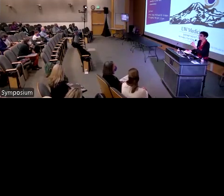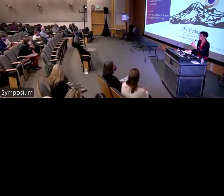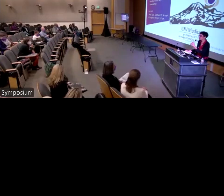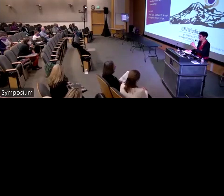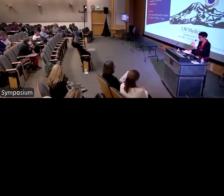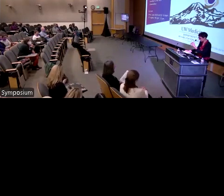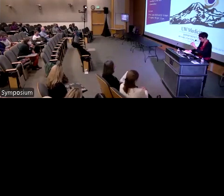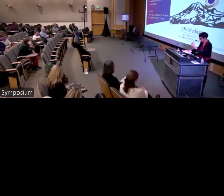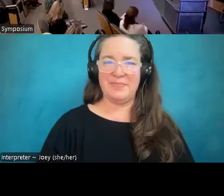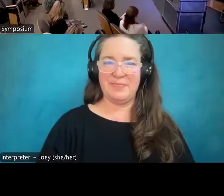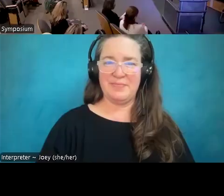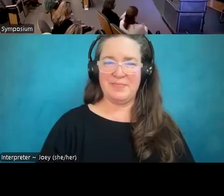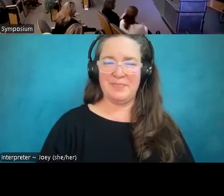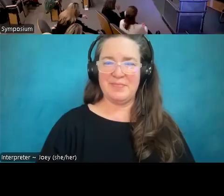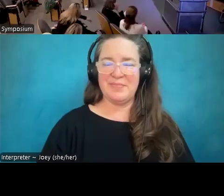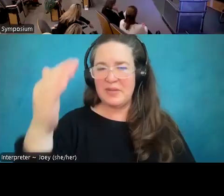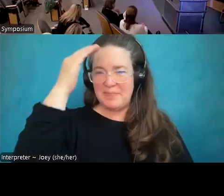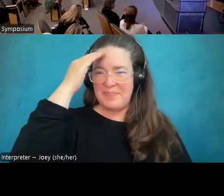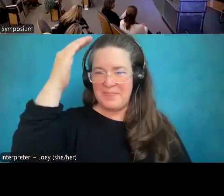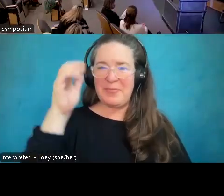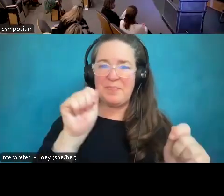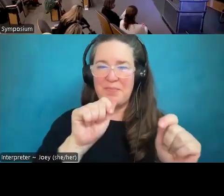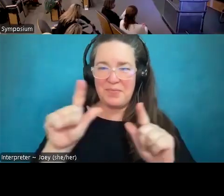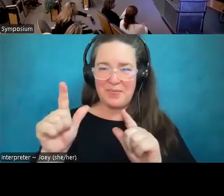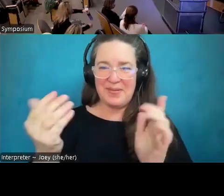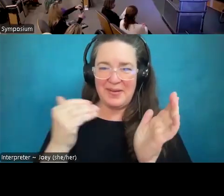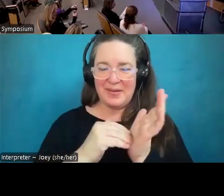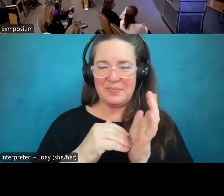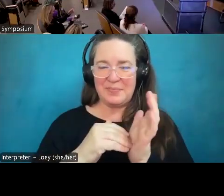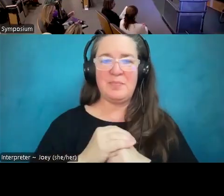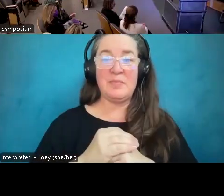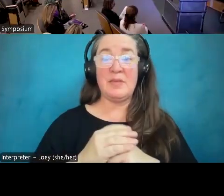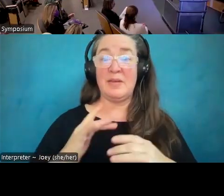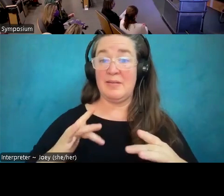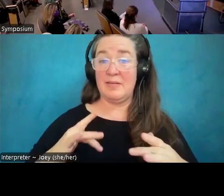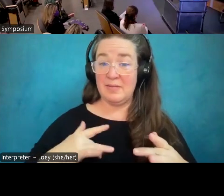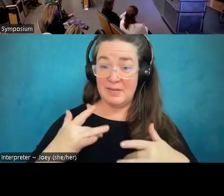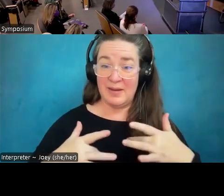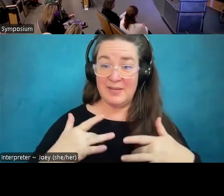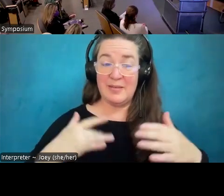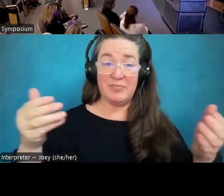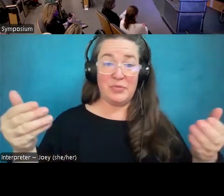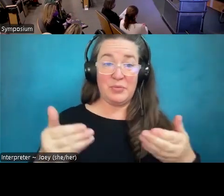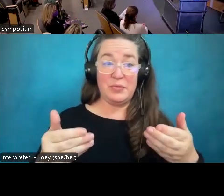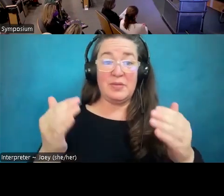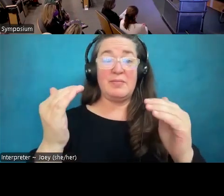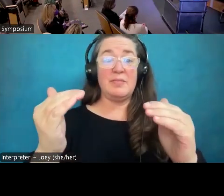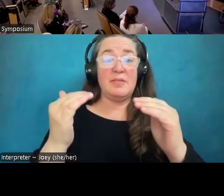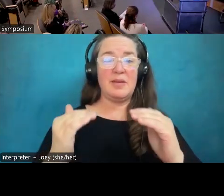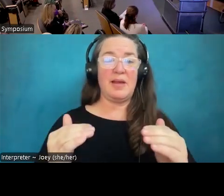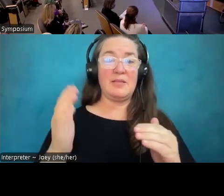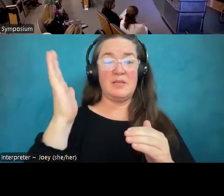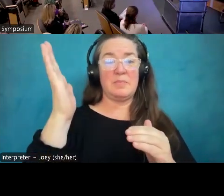Hello, everyone, again. I'm very excited to introduce our next speakers, Jenny